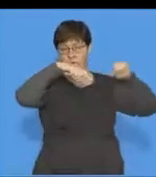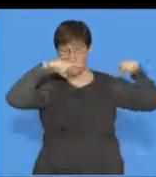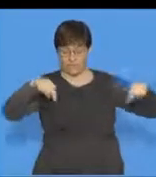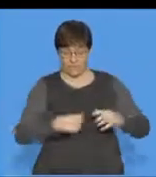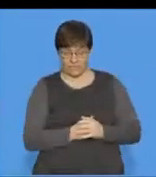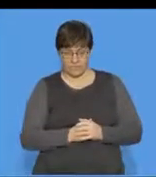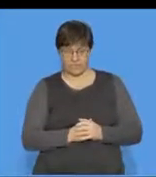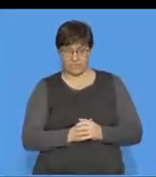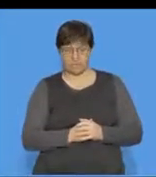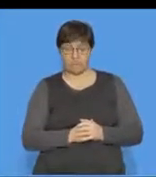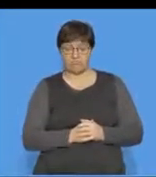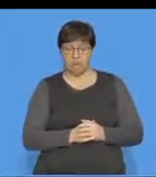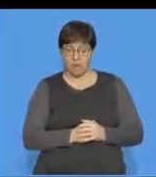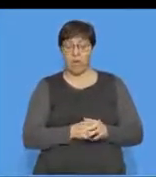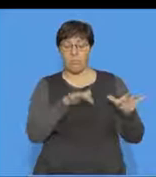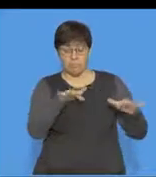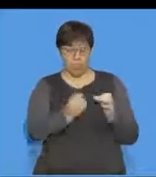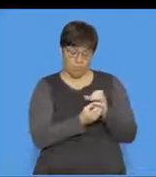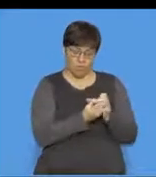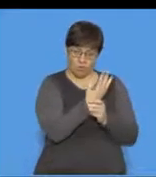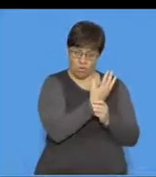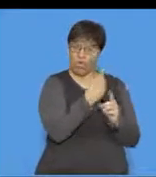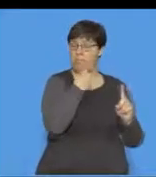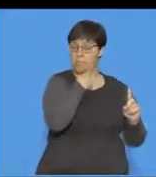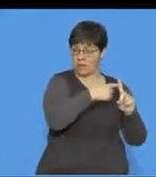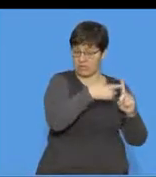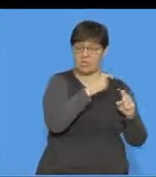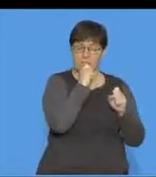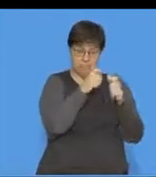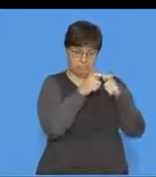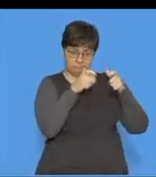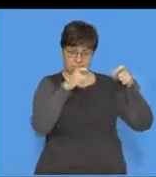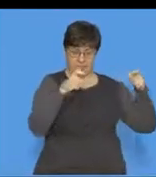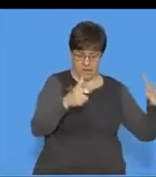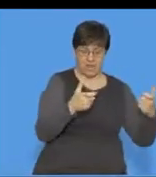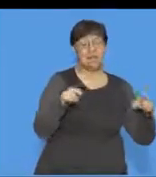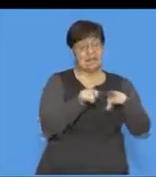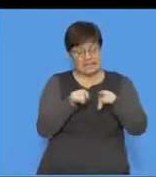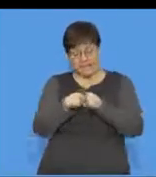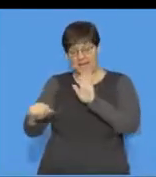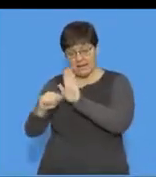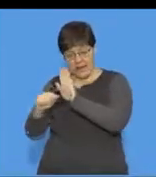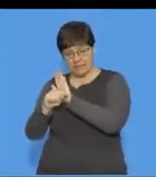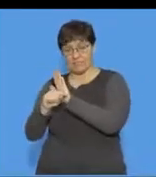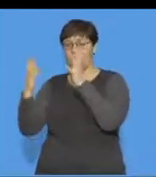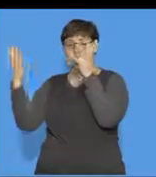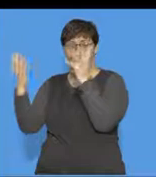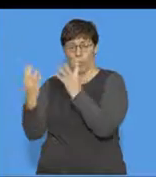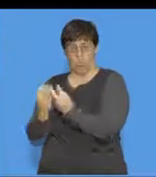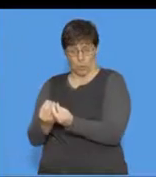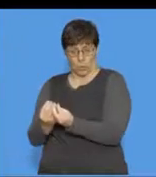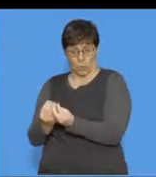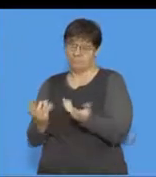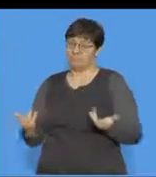grow positively or get bigger, and negatively, in other words, get smaller